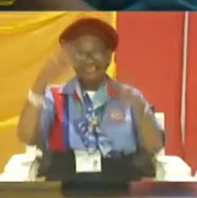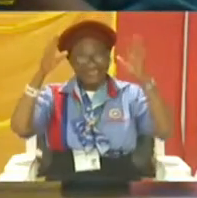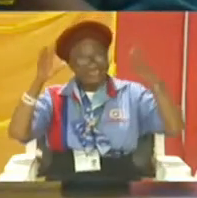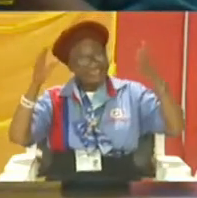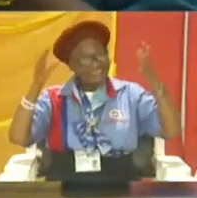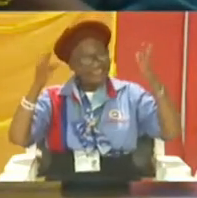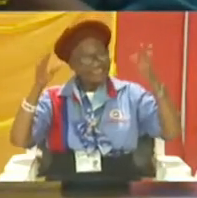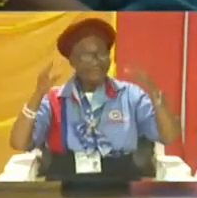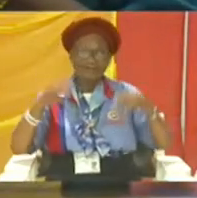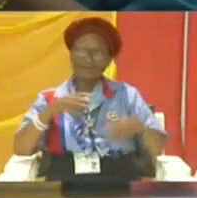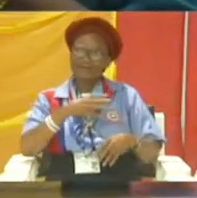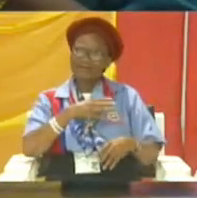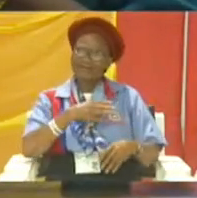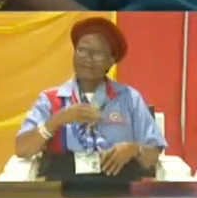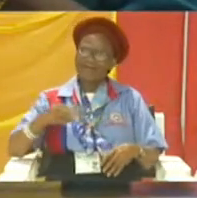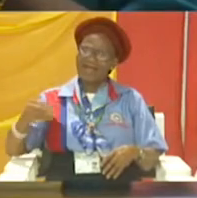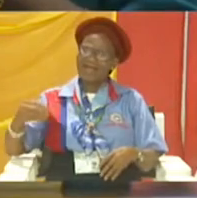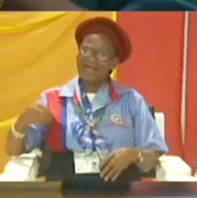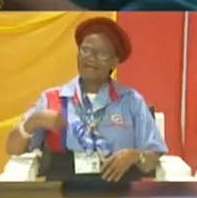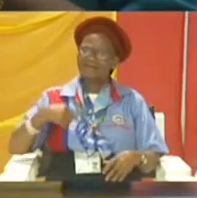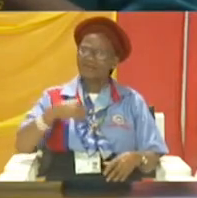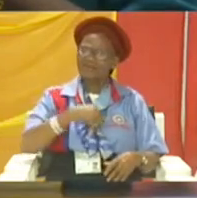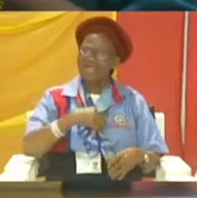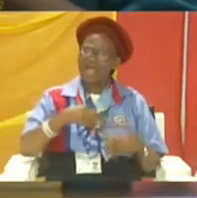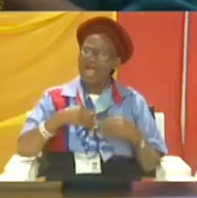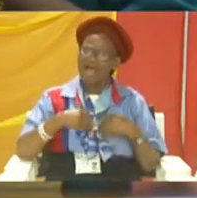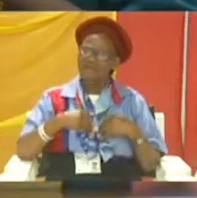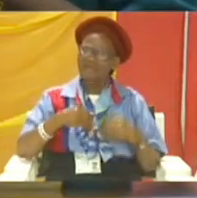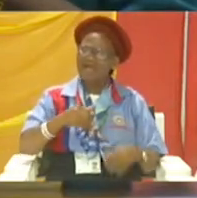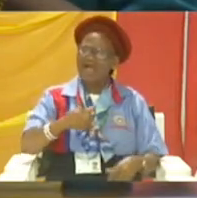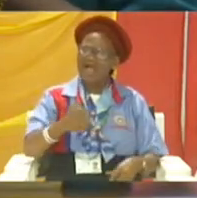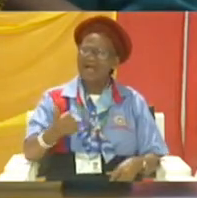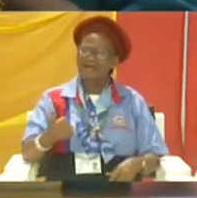And we had another set of twins today. One